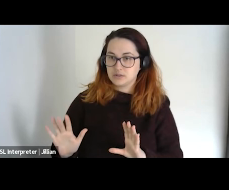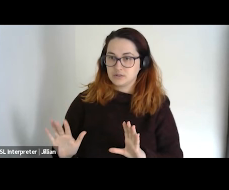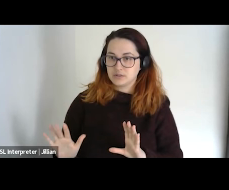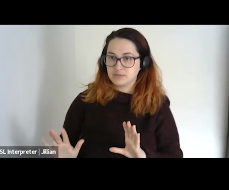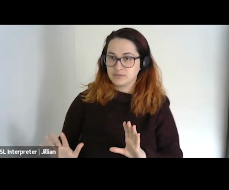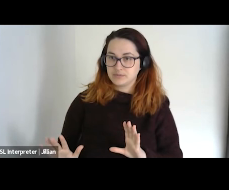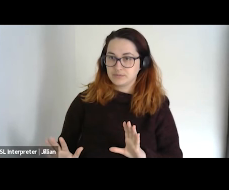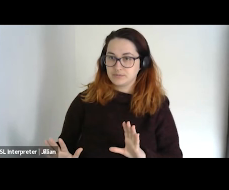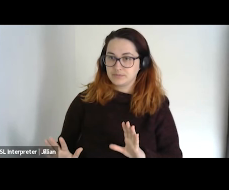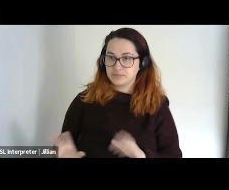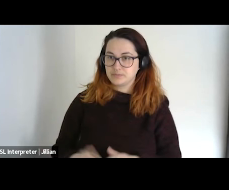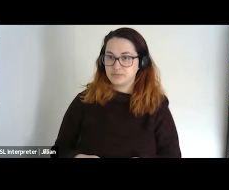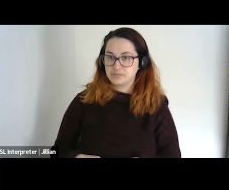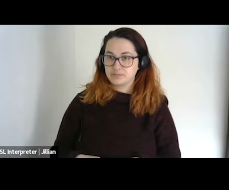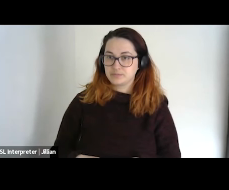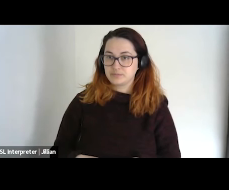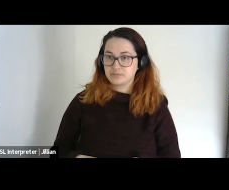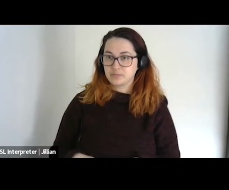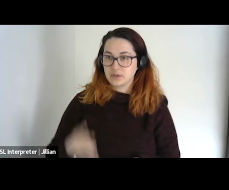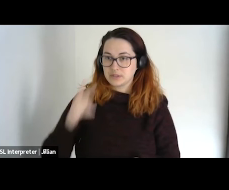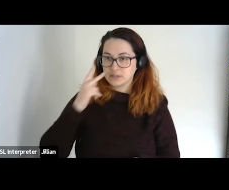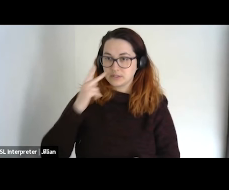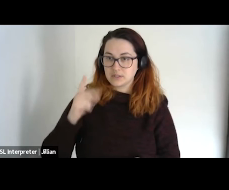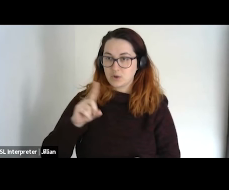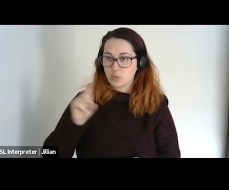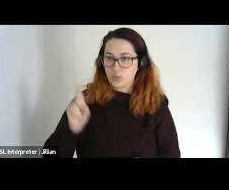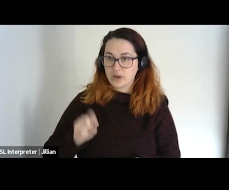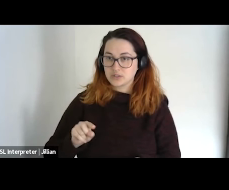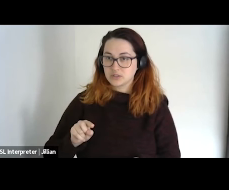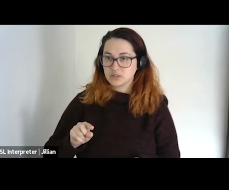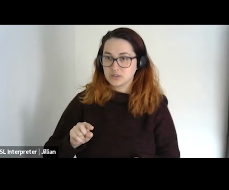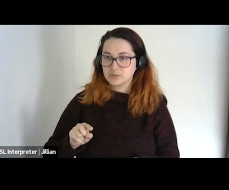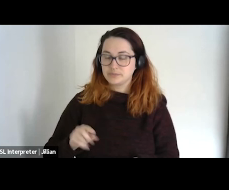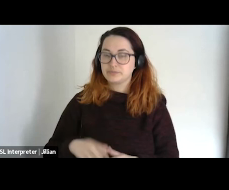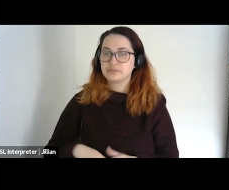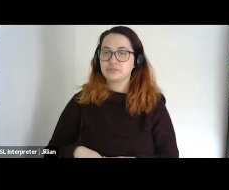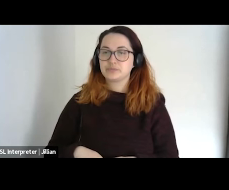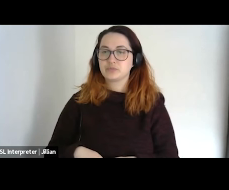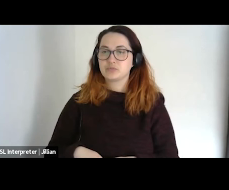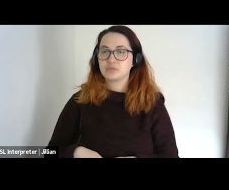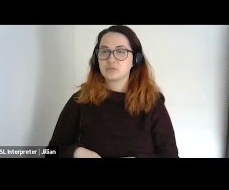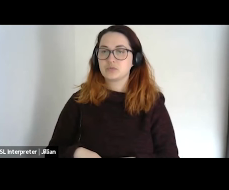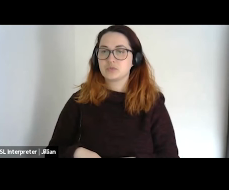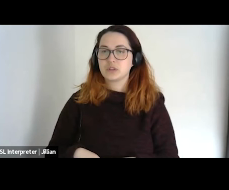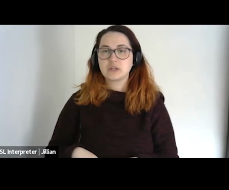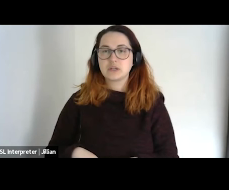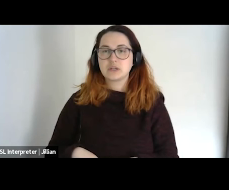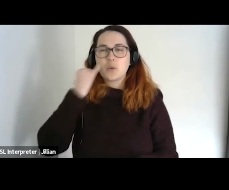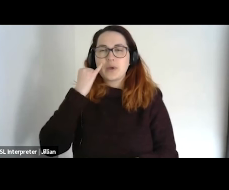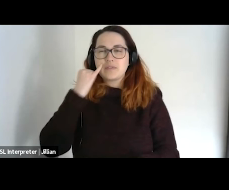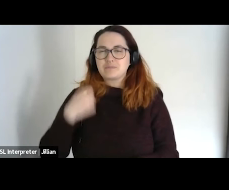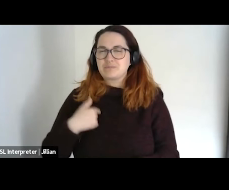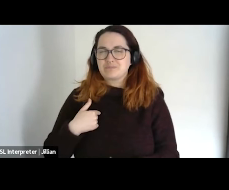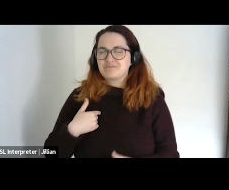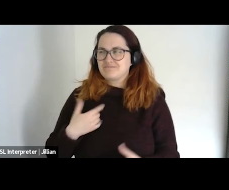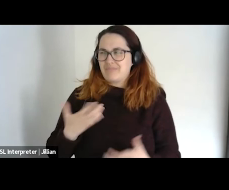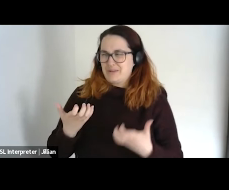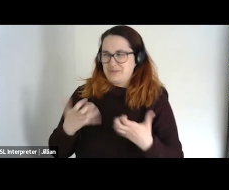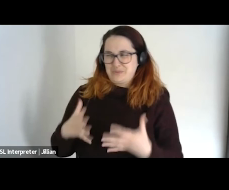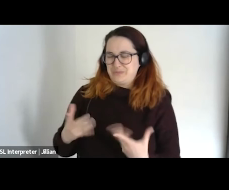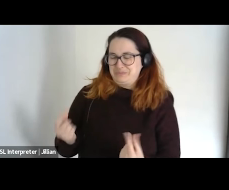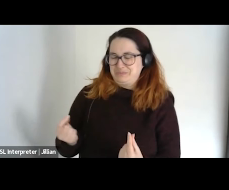anything. Okay, so I see a question here. What's the best way to respond if you just don't want to do